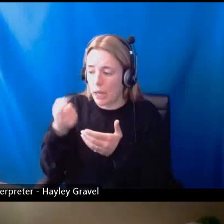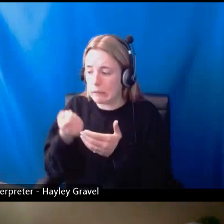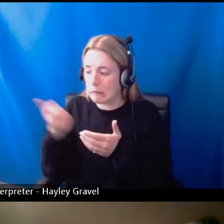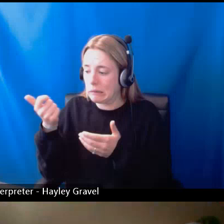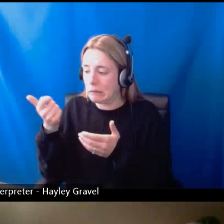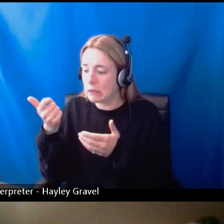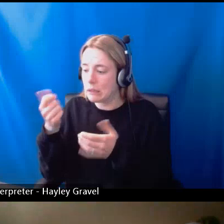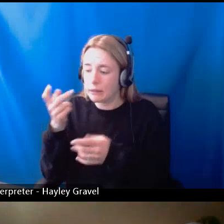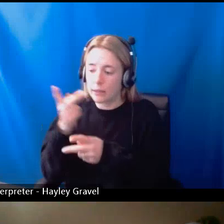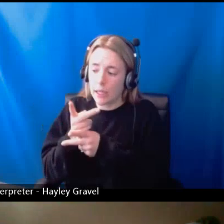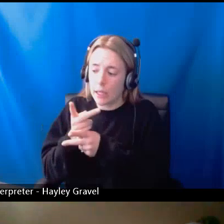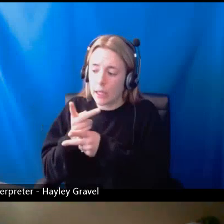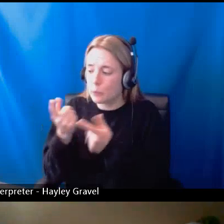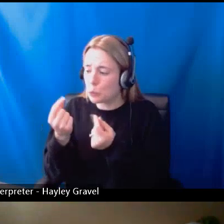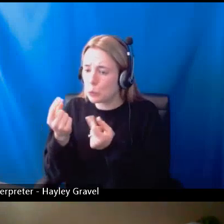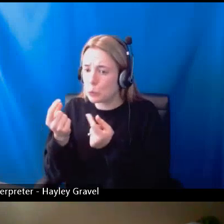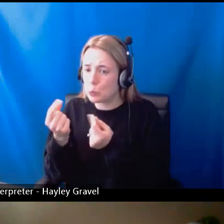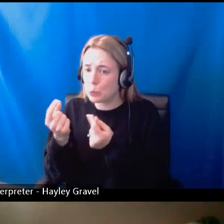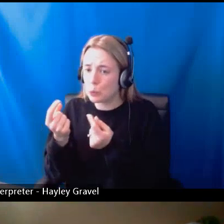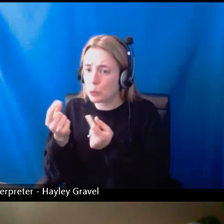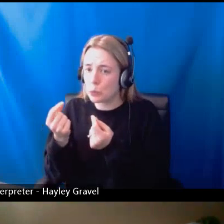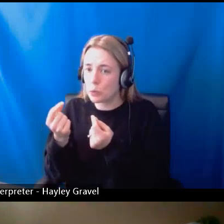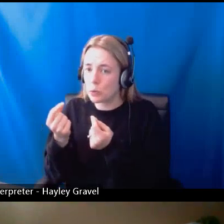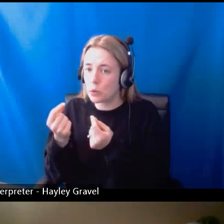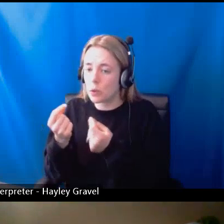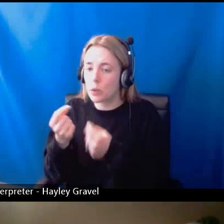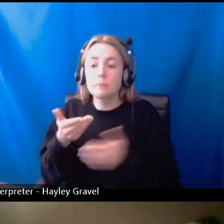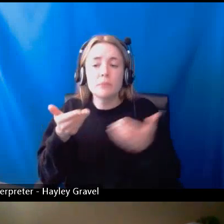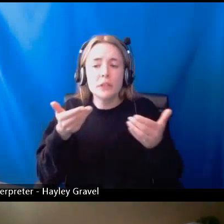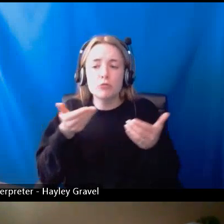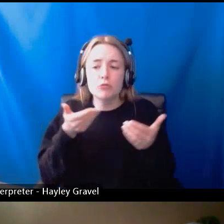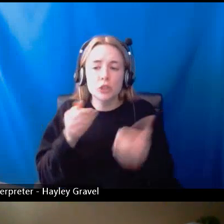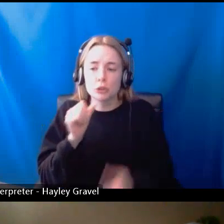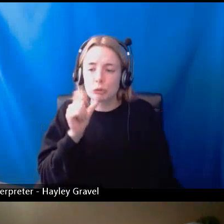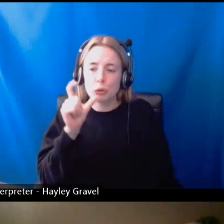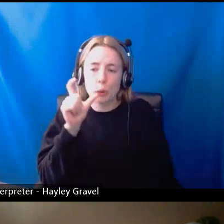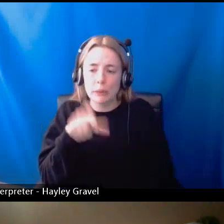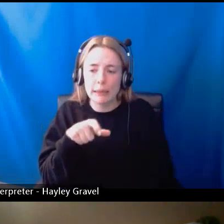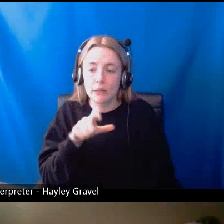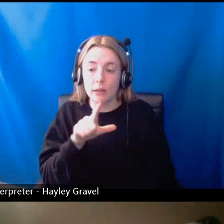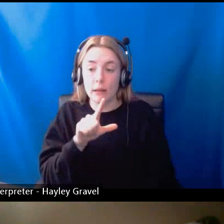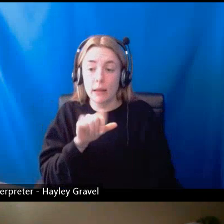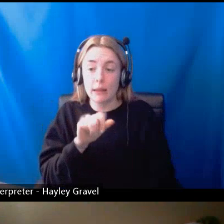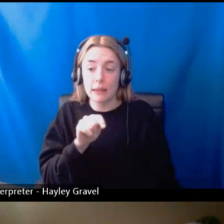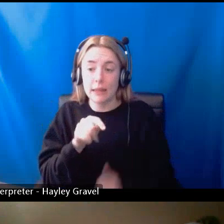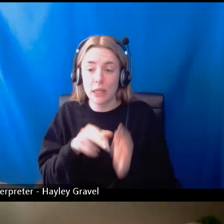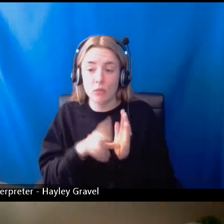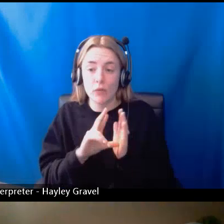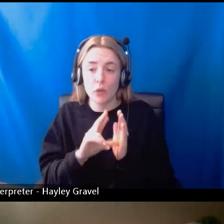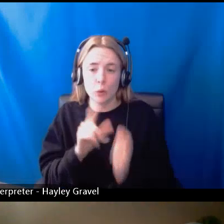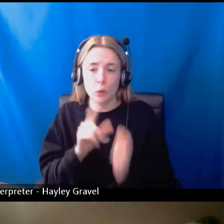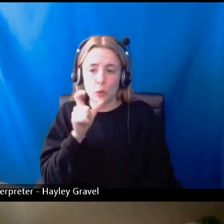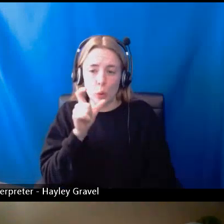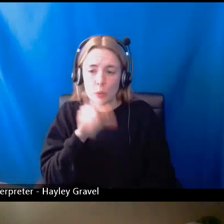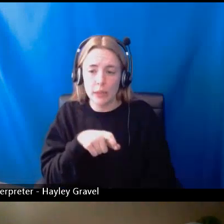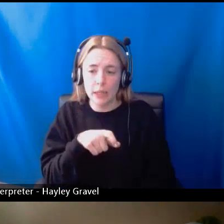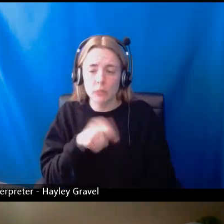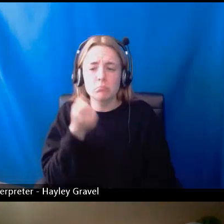idea of what the topic is? That is not necessary, but if you feel you need to do that, I'm okay with